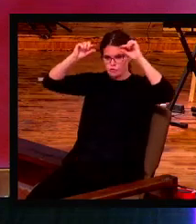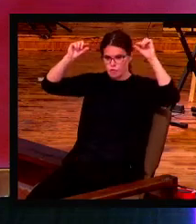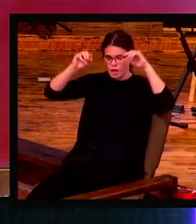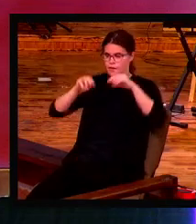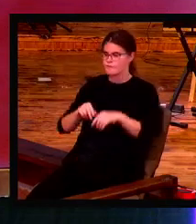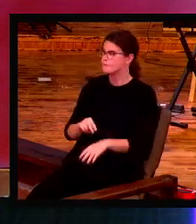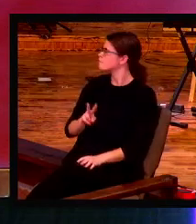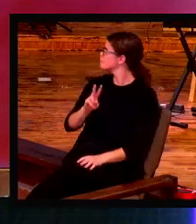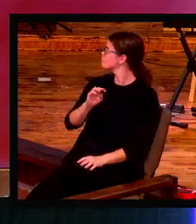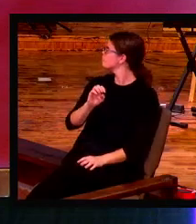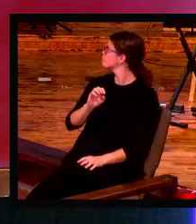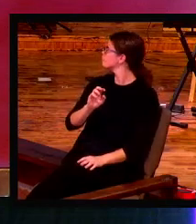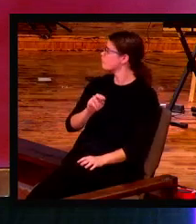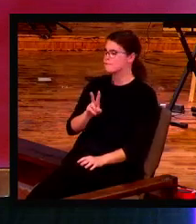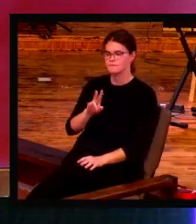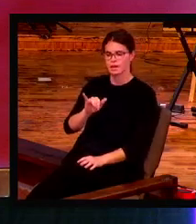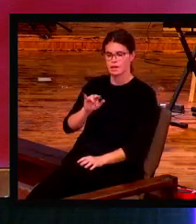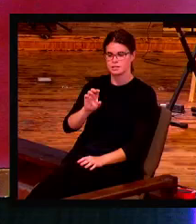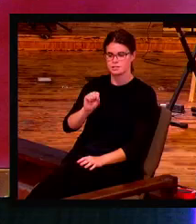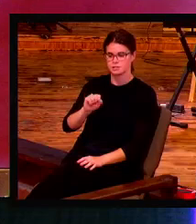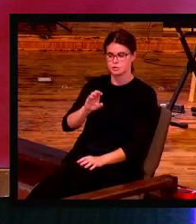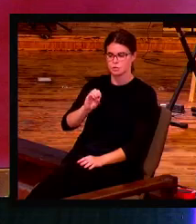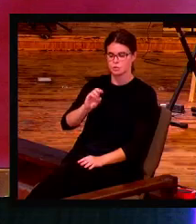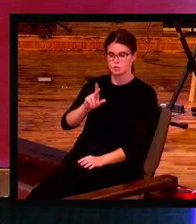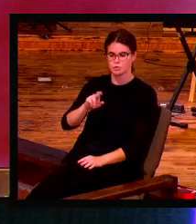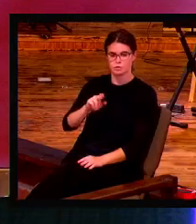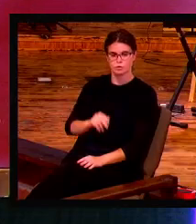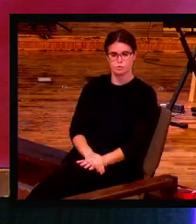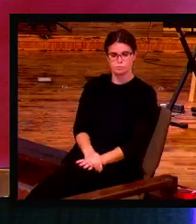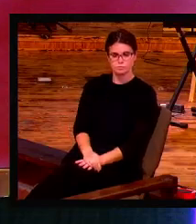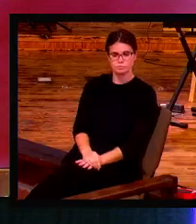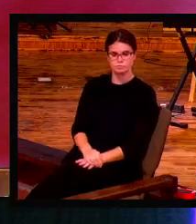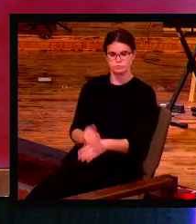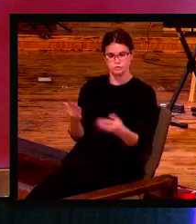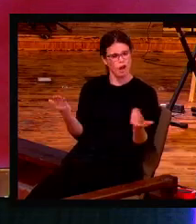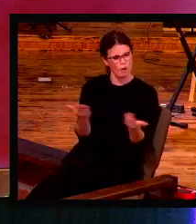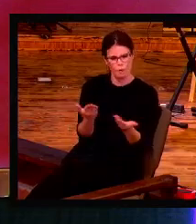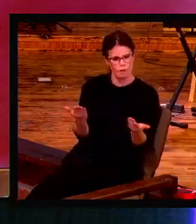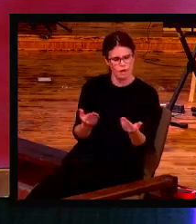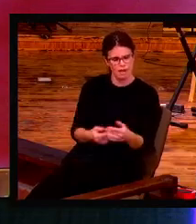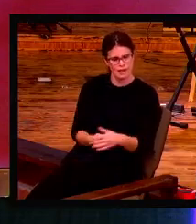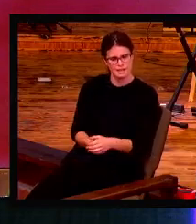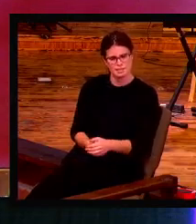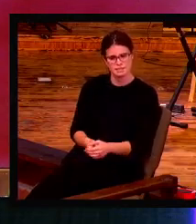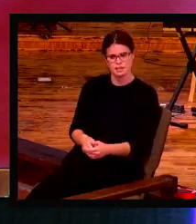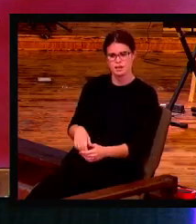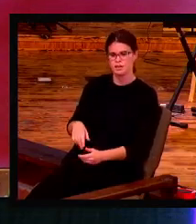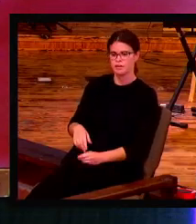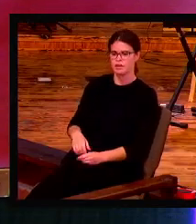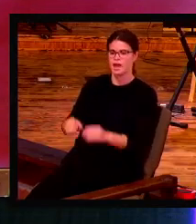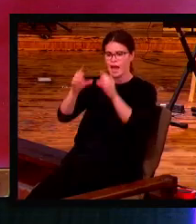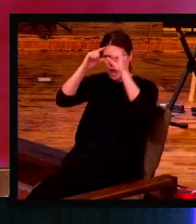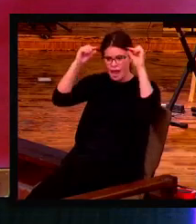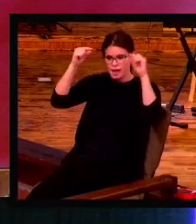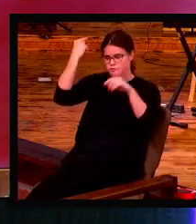purpose of the visor? With your eyes closed, you can shout it out. What's the purpose of a hat, a visor? What does it do for you?